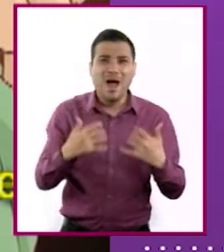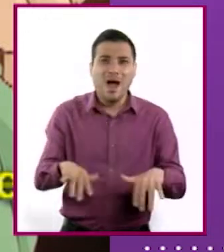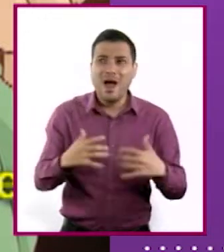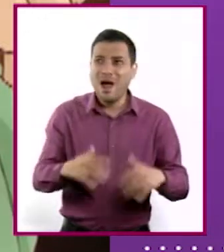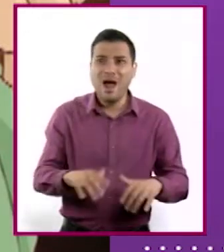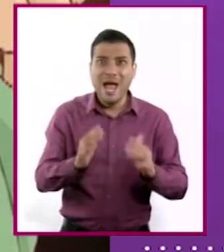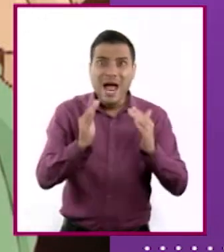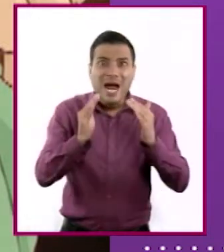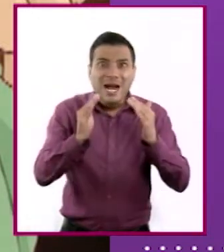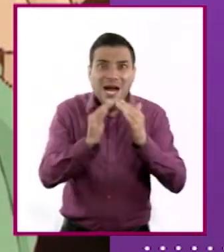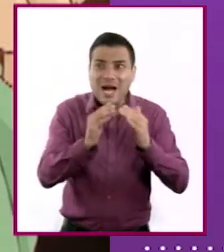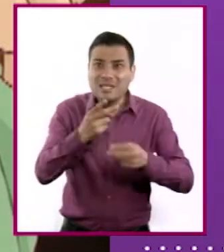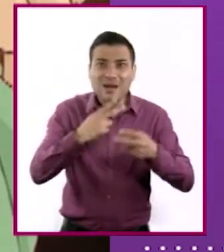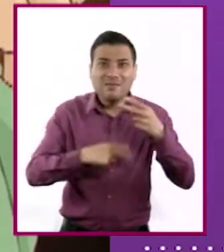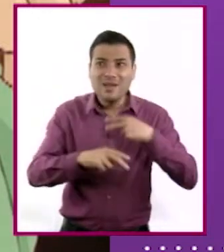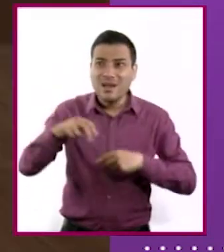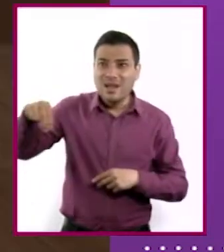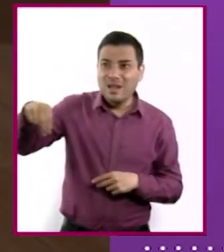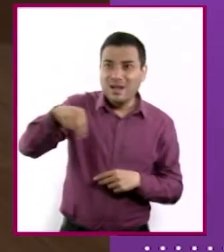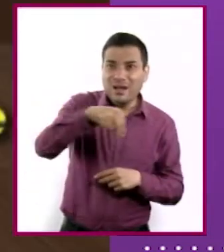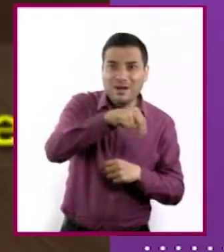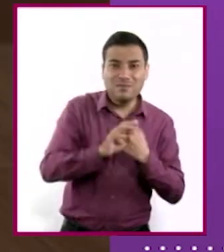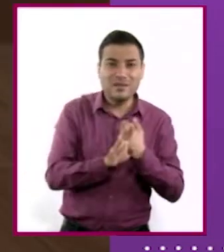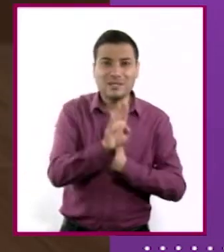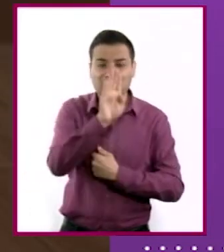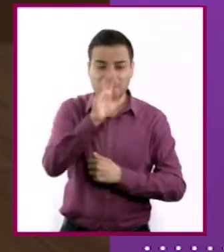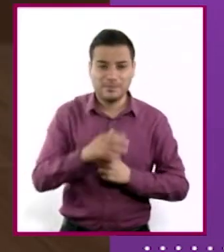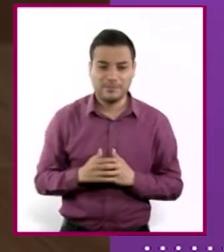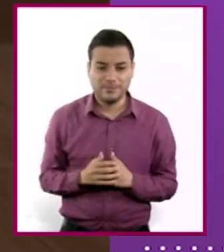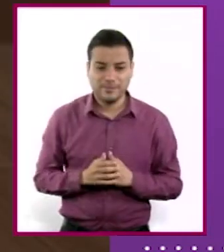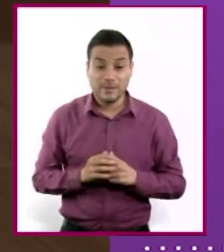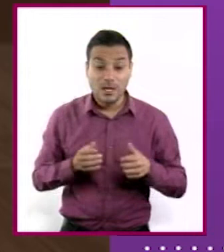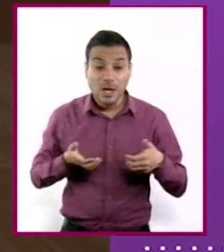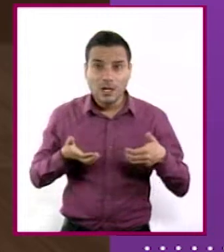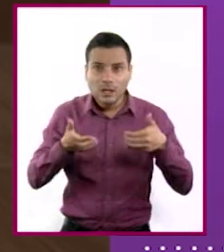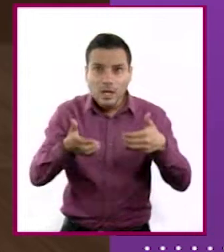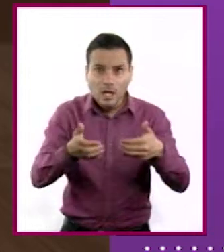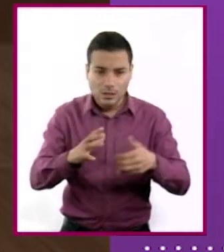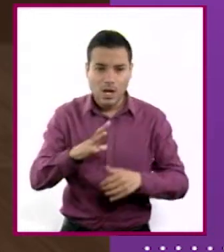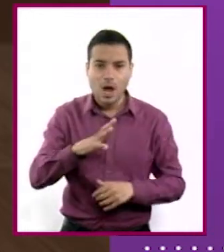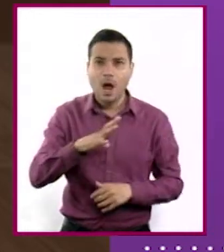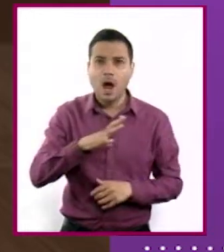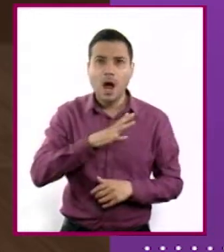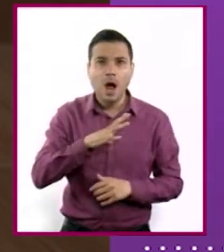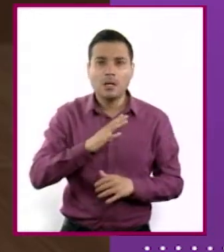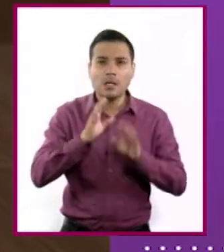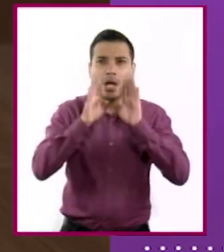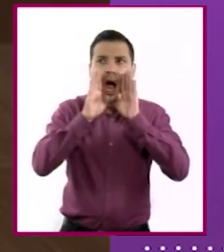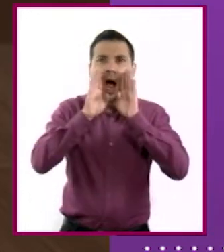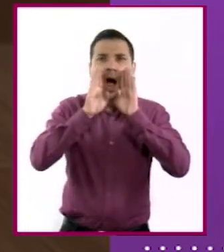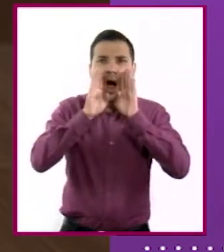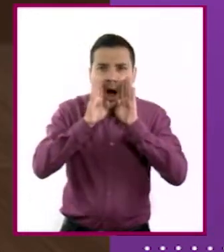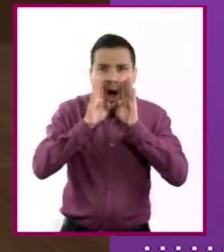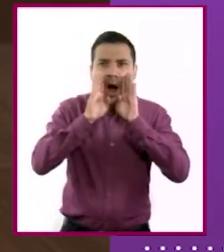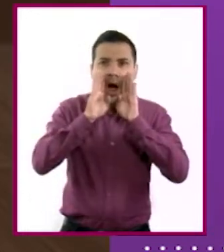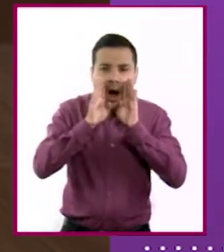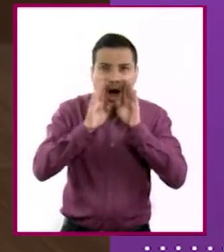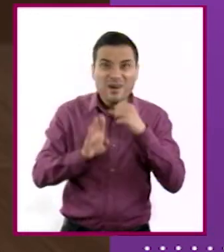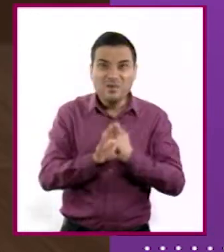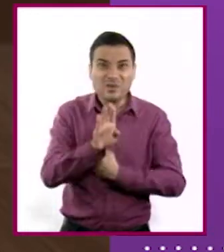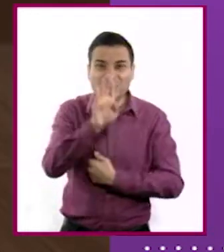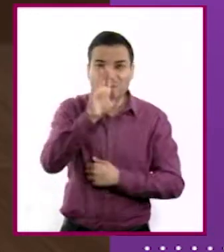my house, they said. In the street, someone asked Benicia, "Did you see the